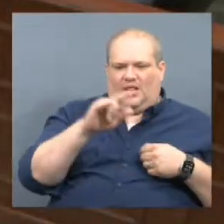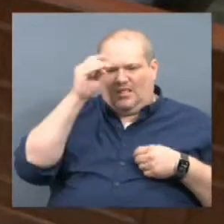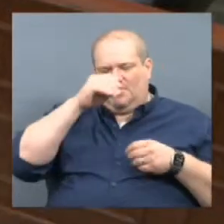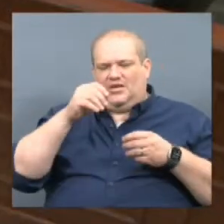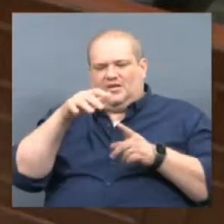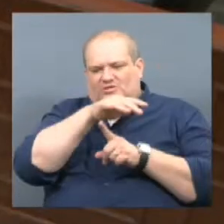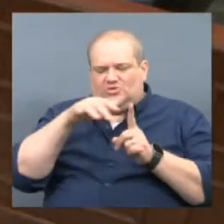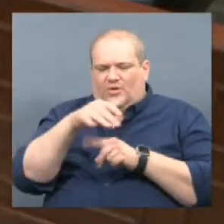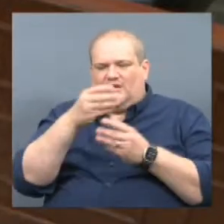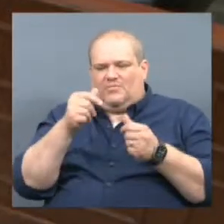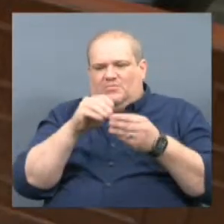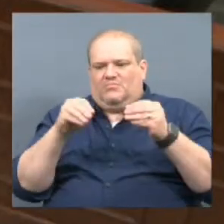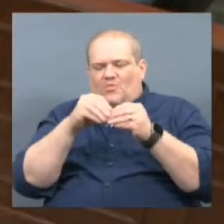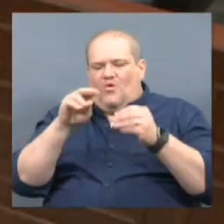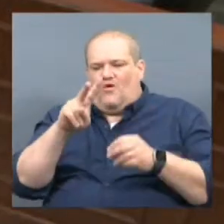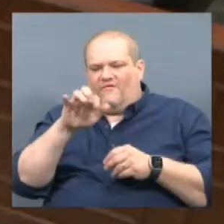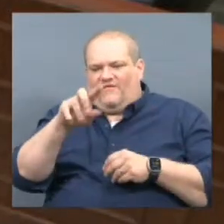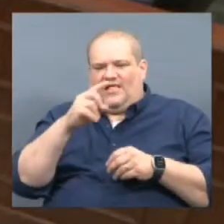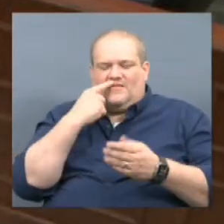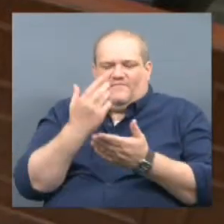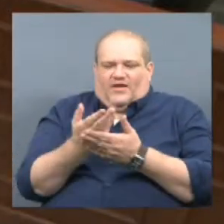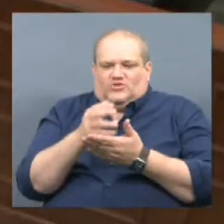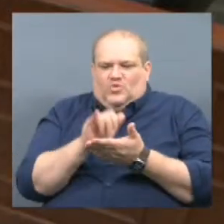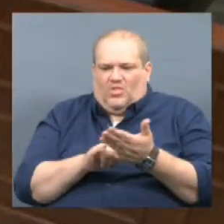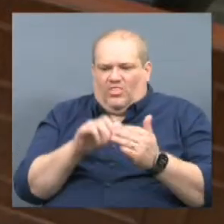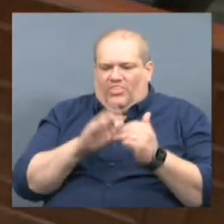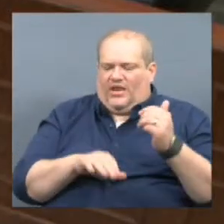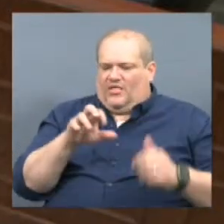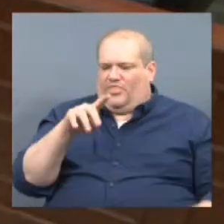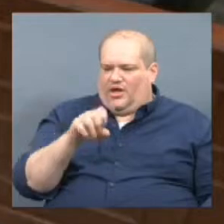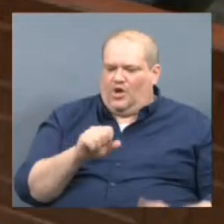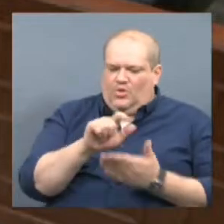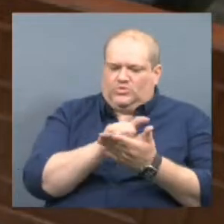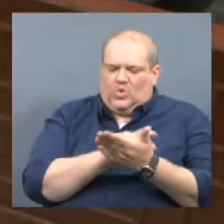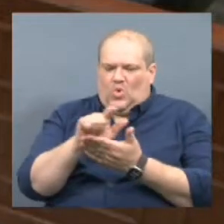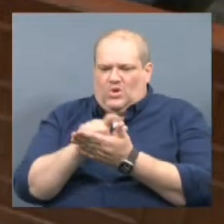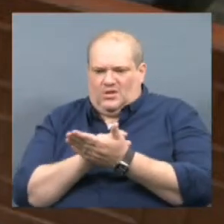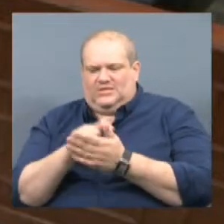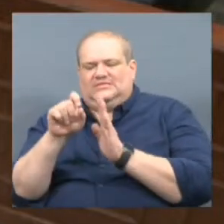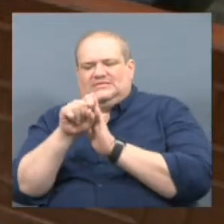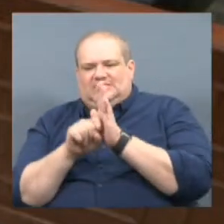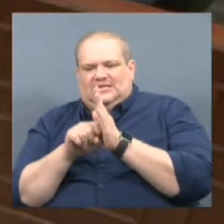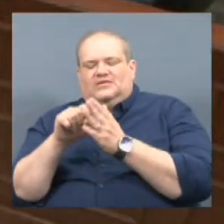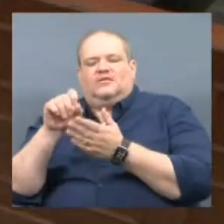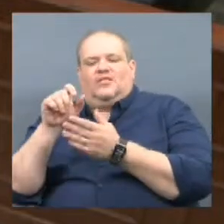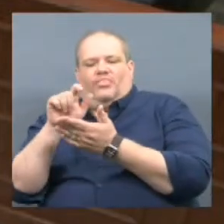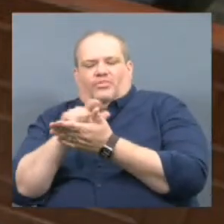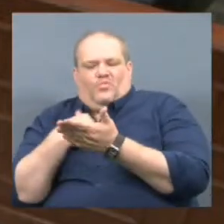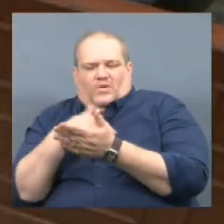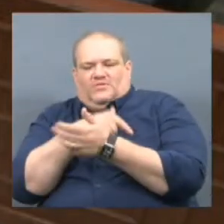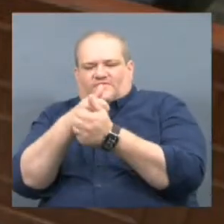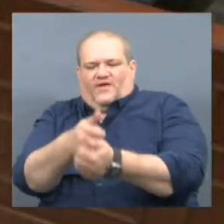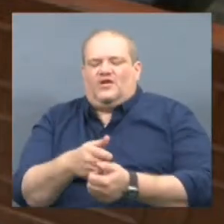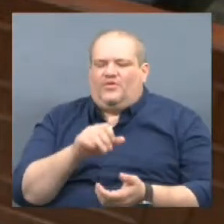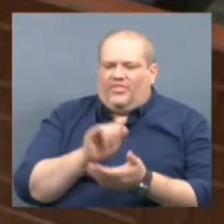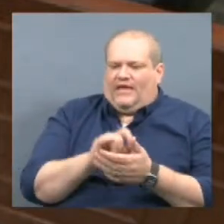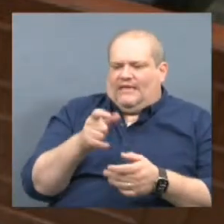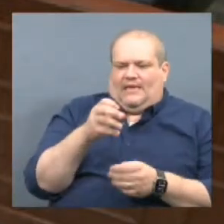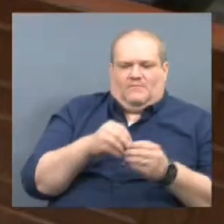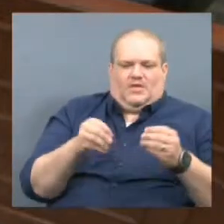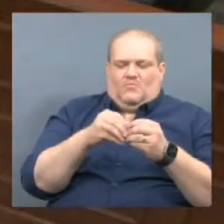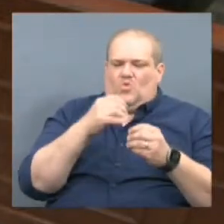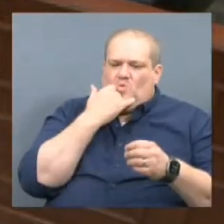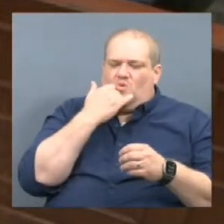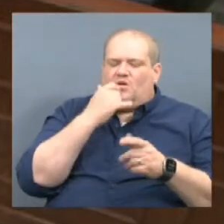property owners as somehow more valid or factual than the codes, ordinances, and statutes that we are governed by. This could not be farther